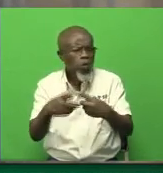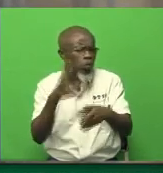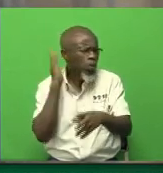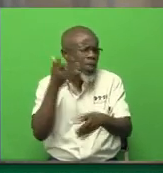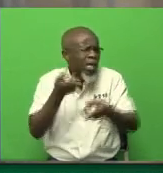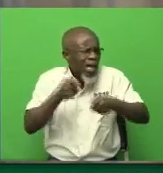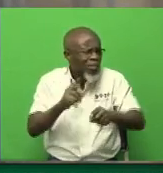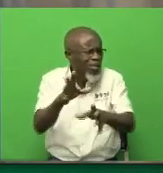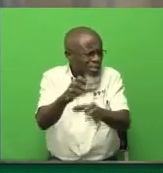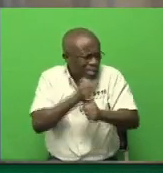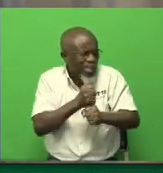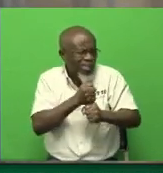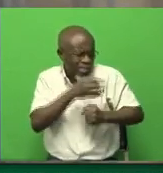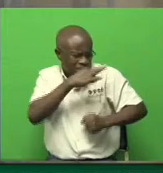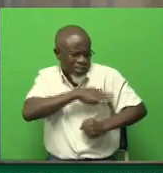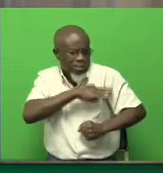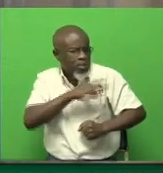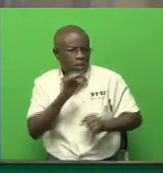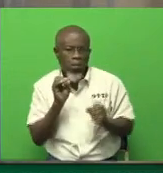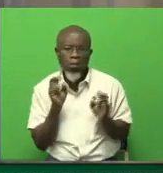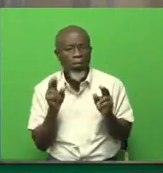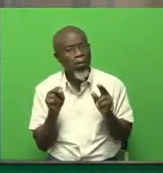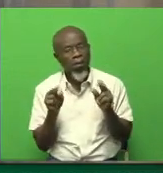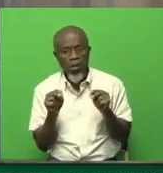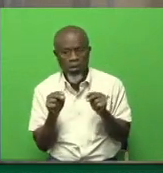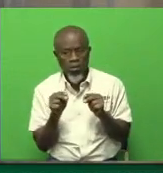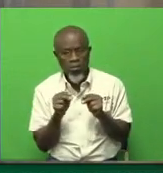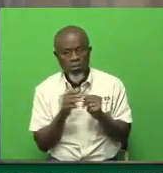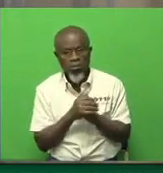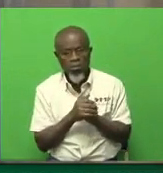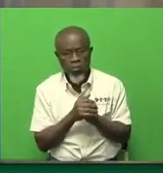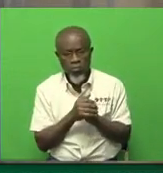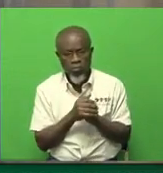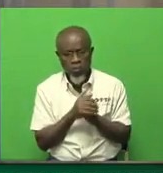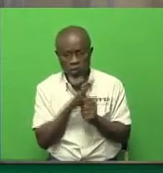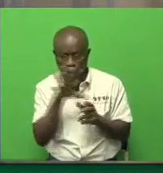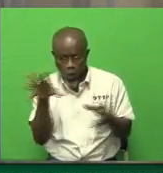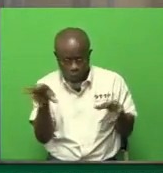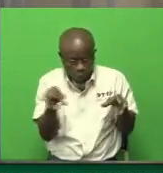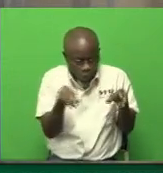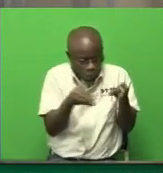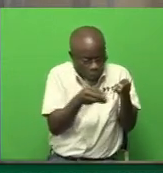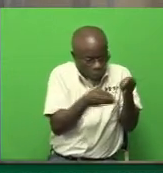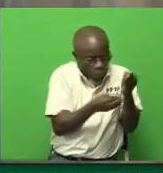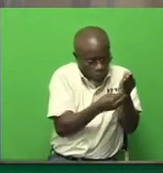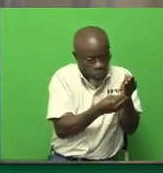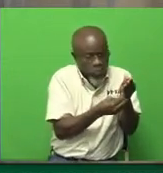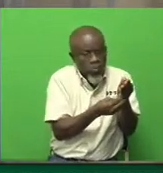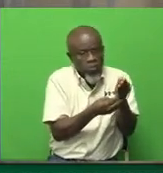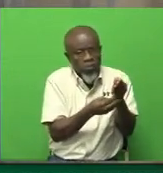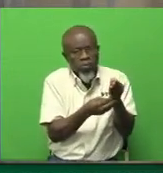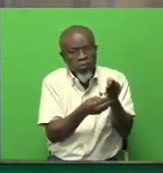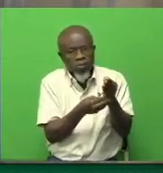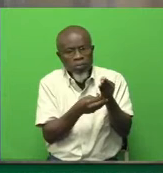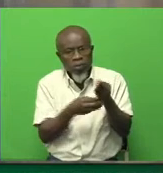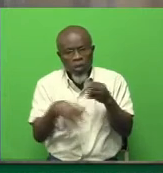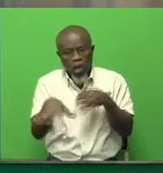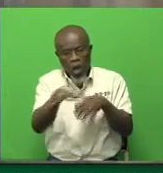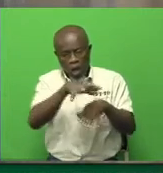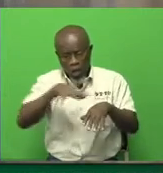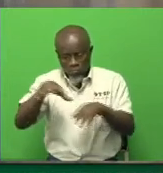is calculated as I say on the aggregated production of an oil field so this provision is almost